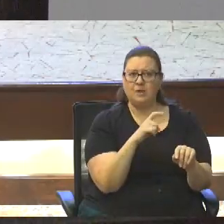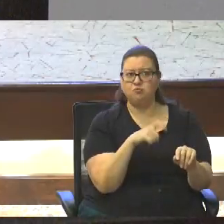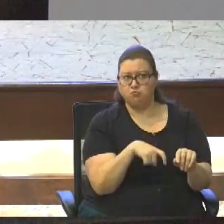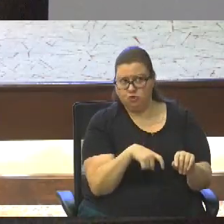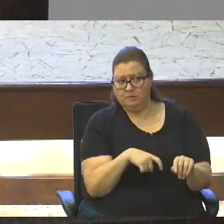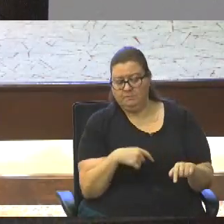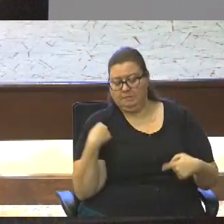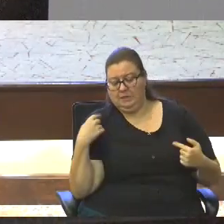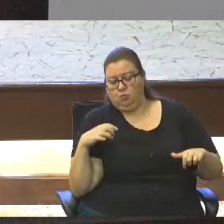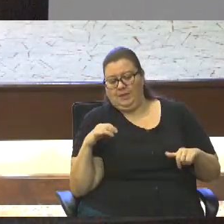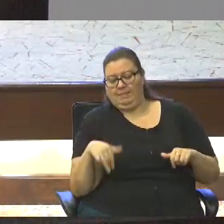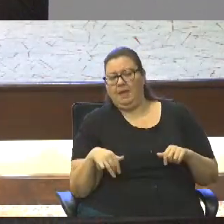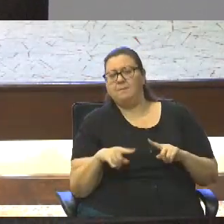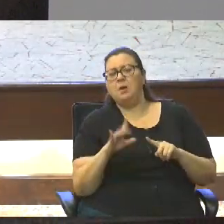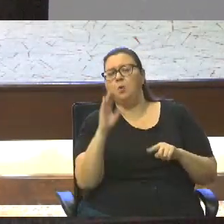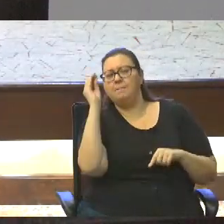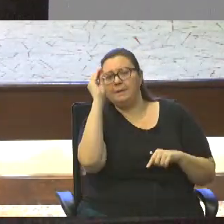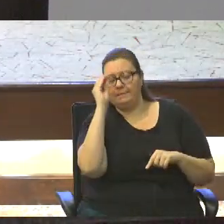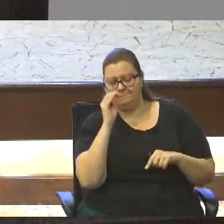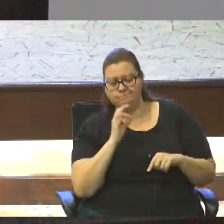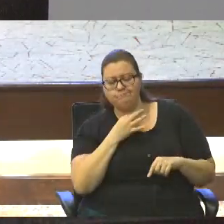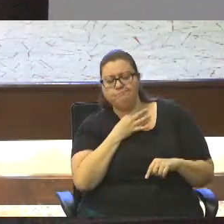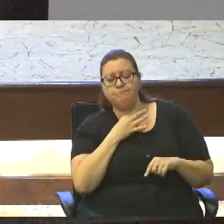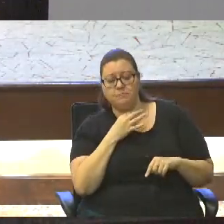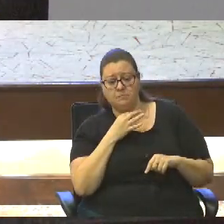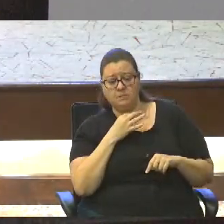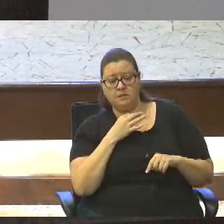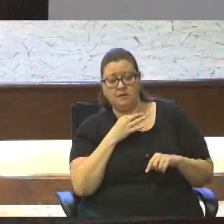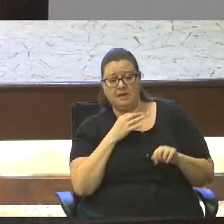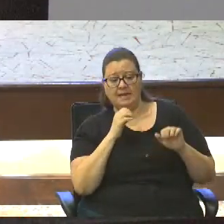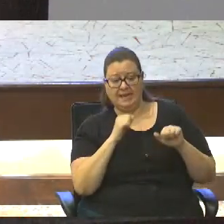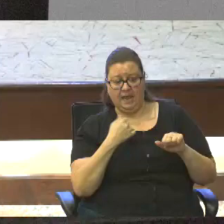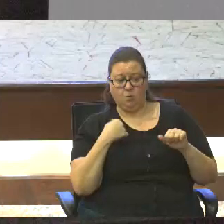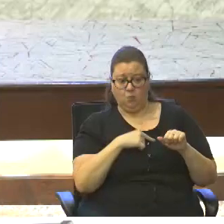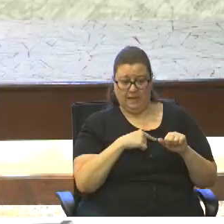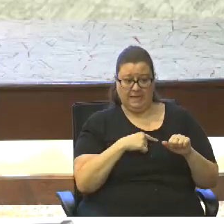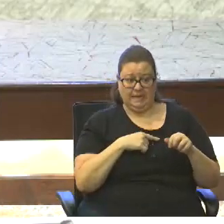doing that. In your opinion, is that something they can absorb if we shift to that?